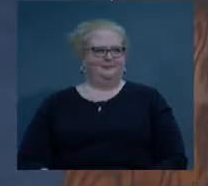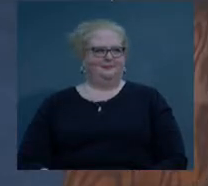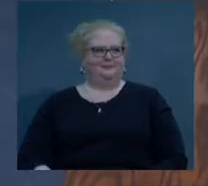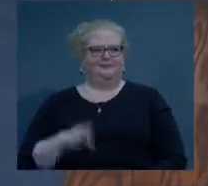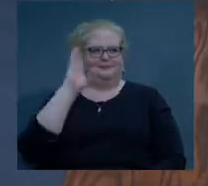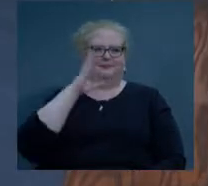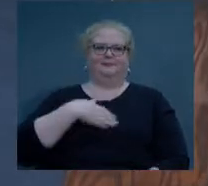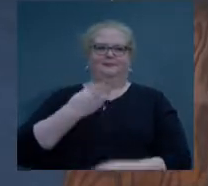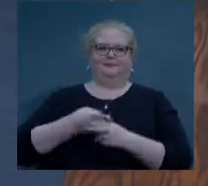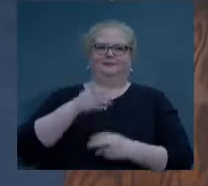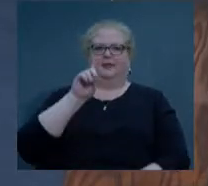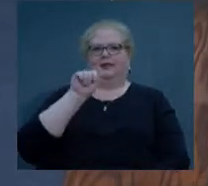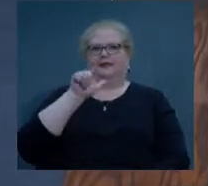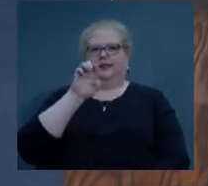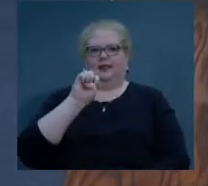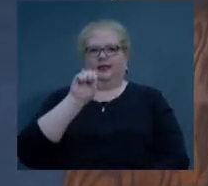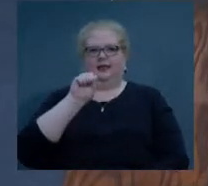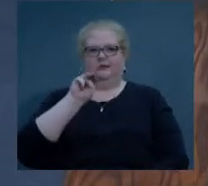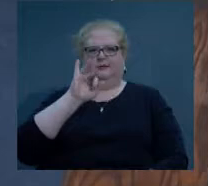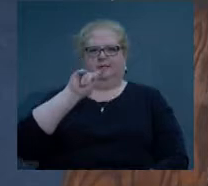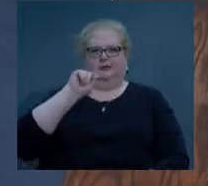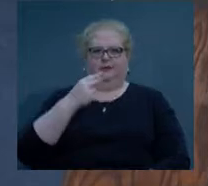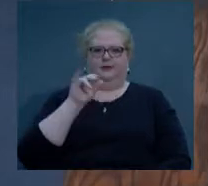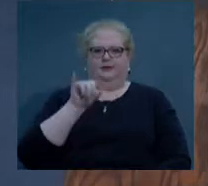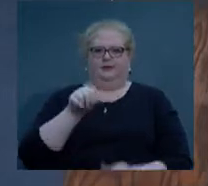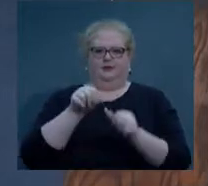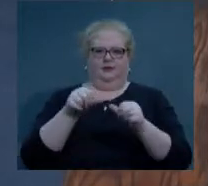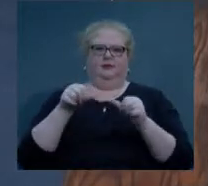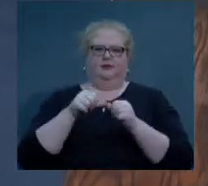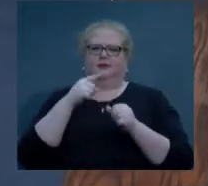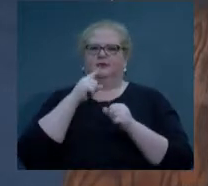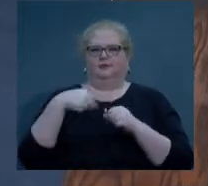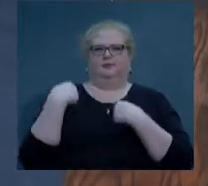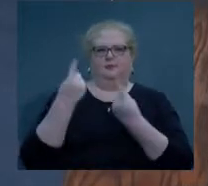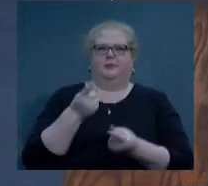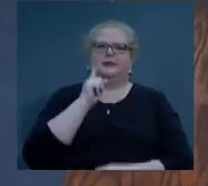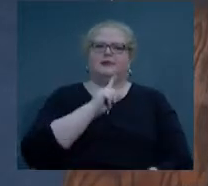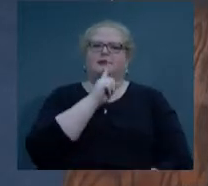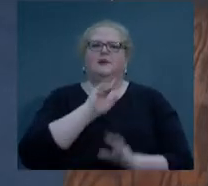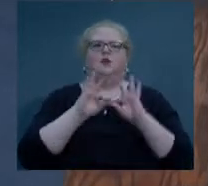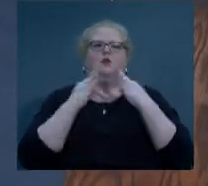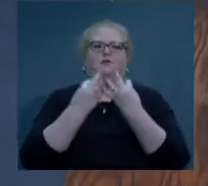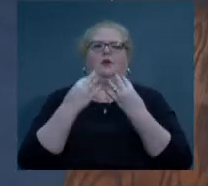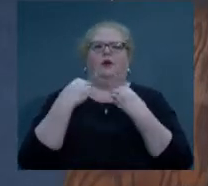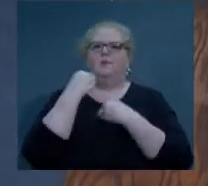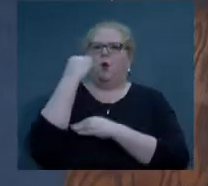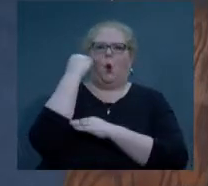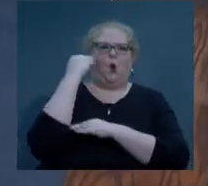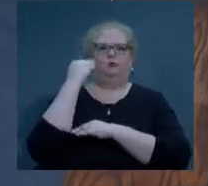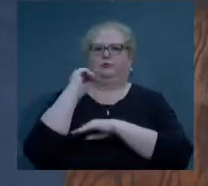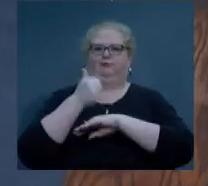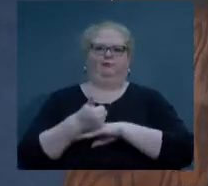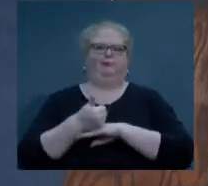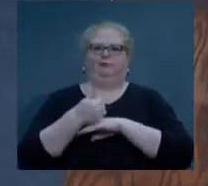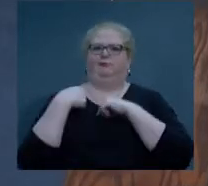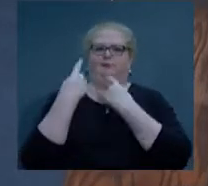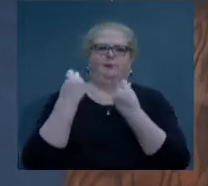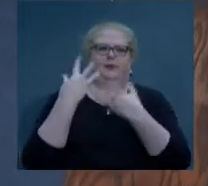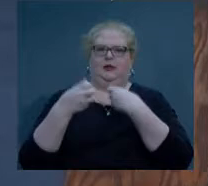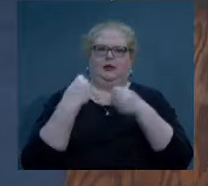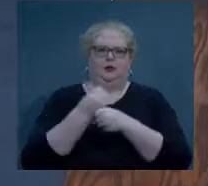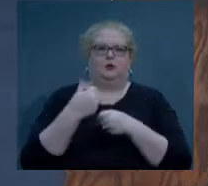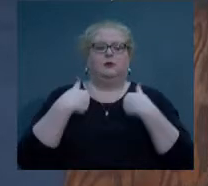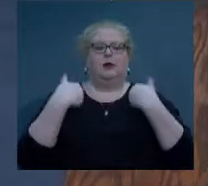Yes, my name's Dale Smith, and this area's been single-family homes for years. And basically, I have a piece of property